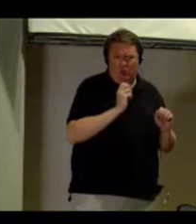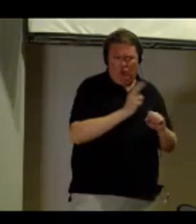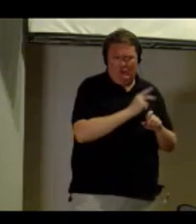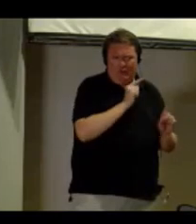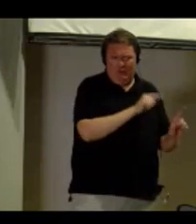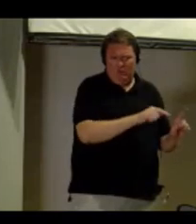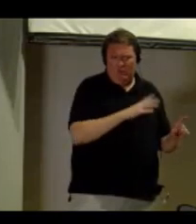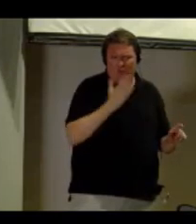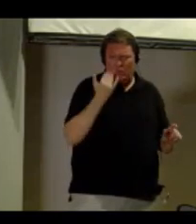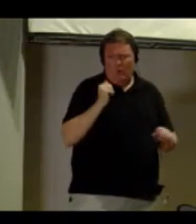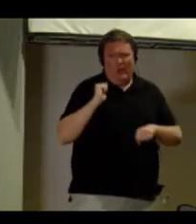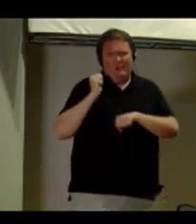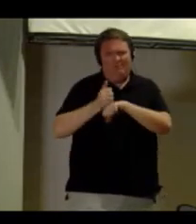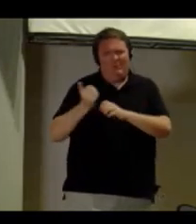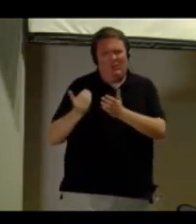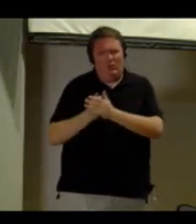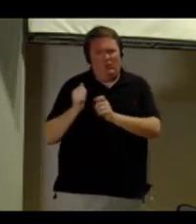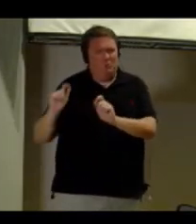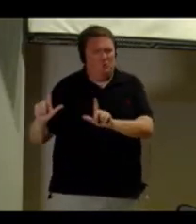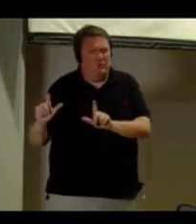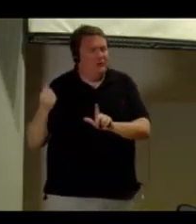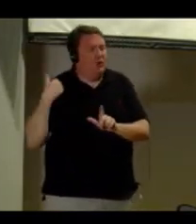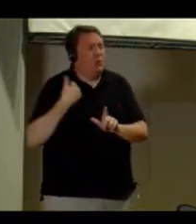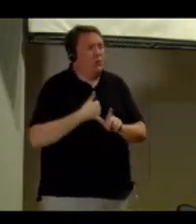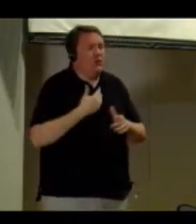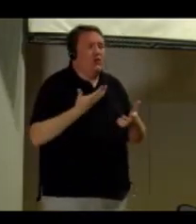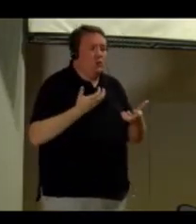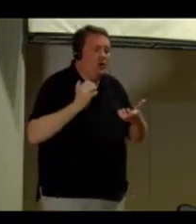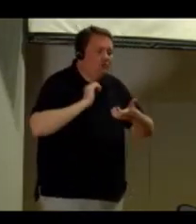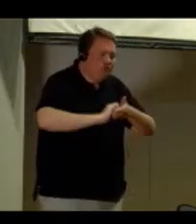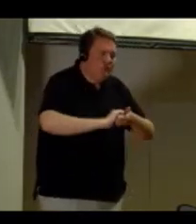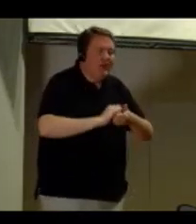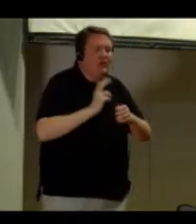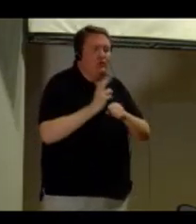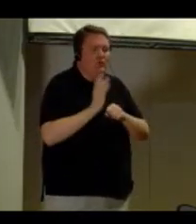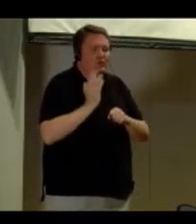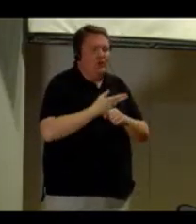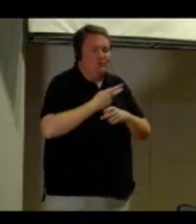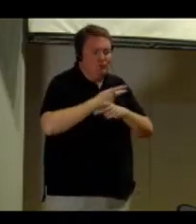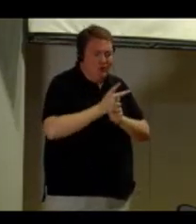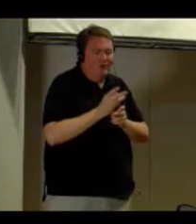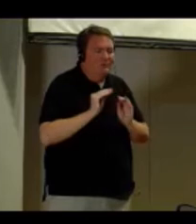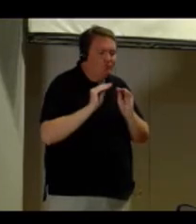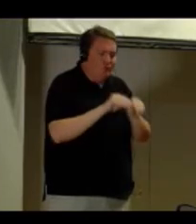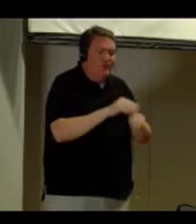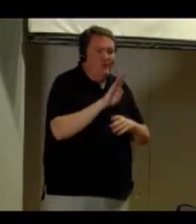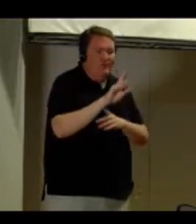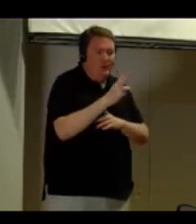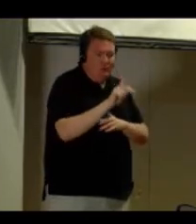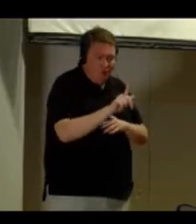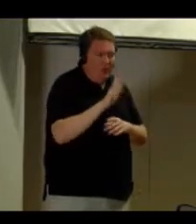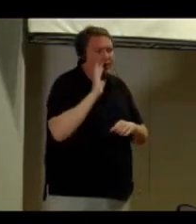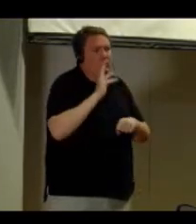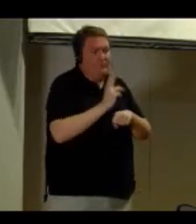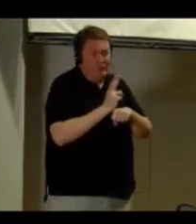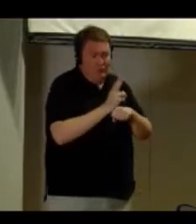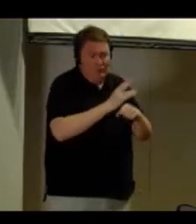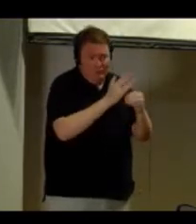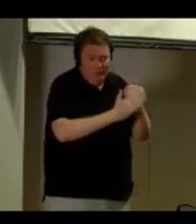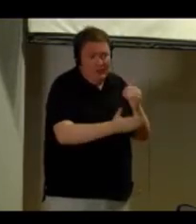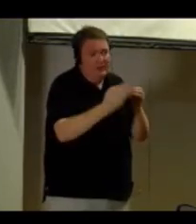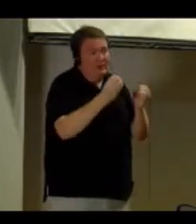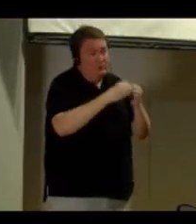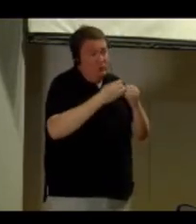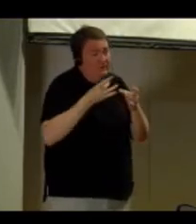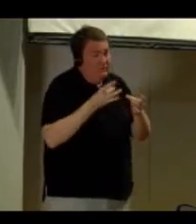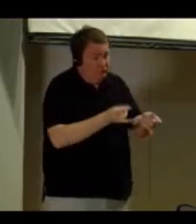with other sources and so on? So we want to put our product into BHL because it's going to be used, and it's more efficient to do it that way. Now,